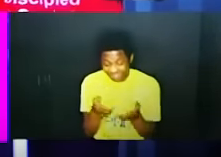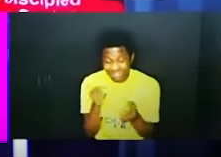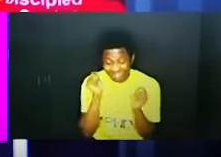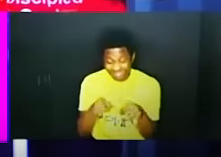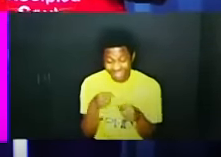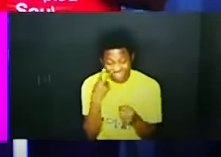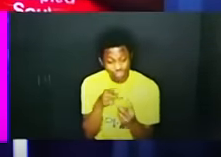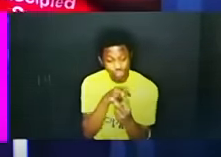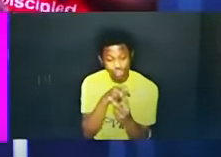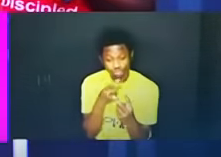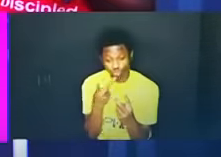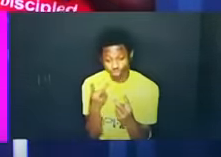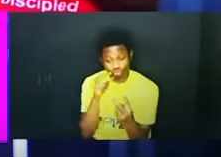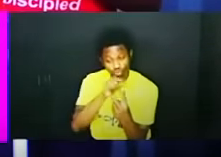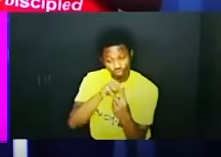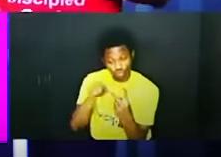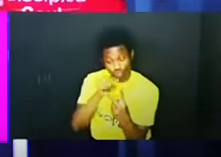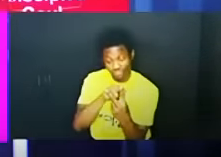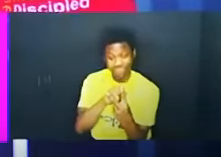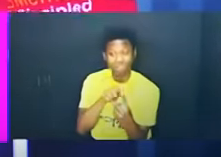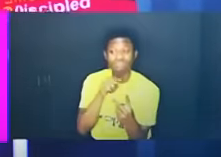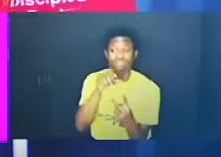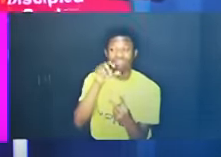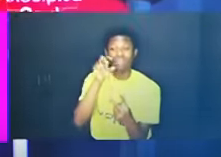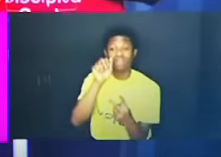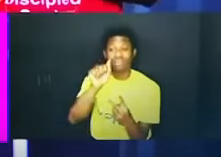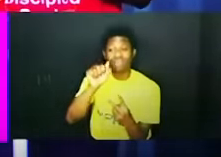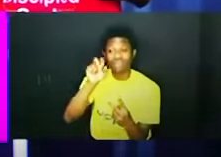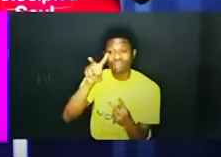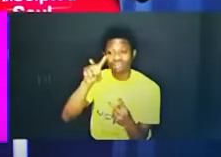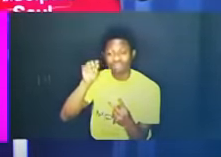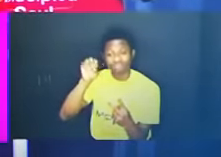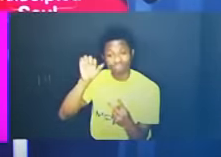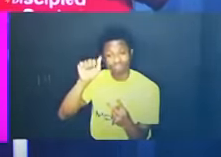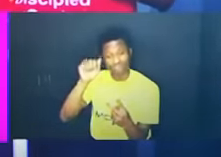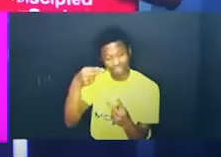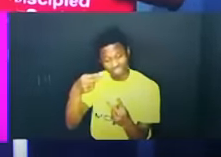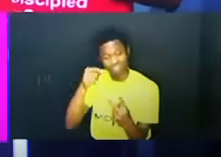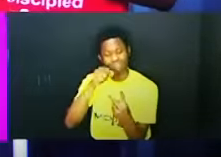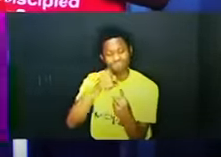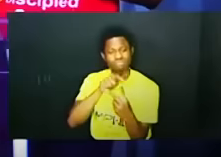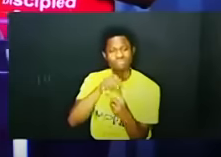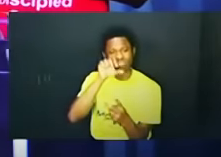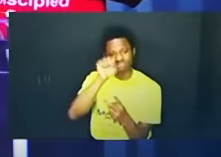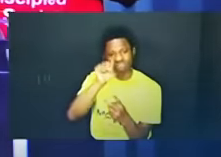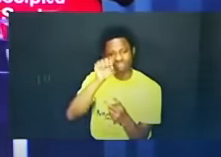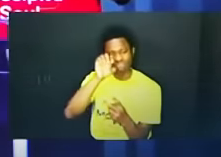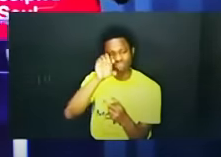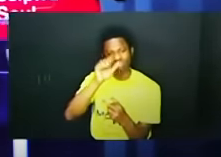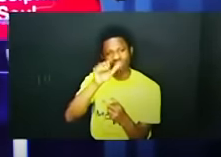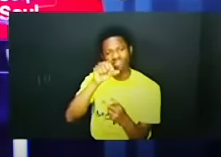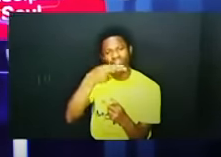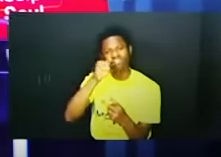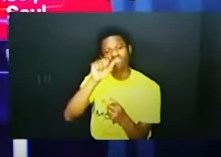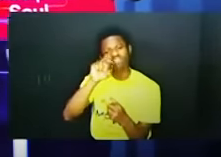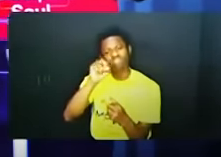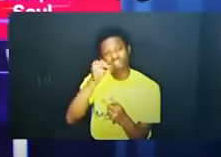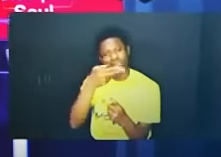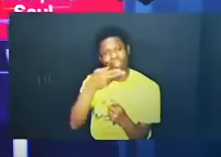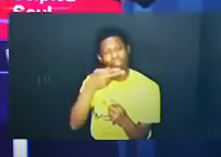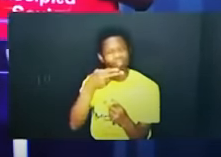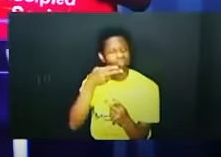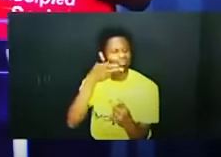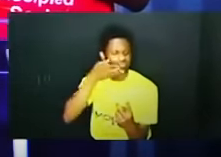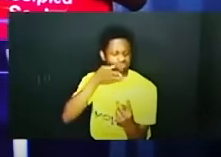o kire se won sum we nyame no na won sori sika ho ni no nso. Now so you see that the word worship, anytime that